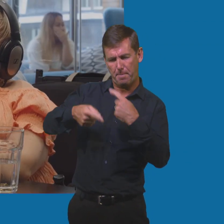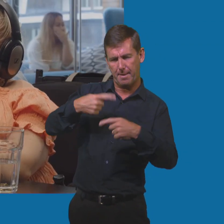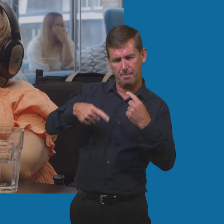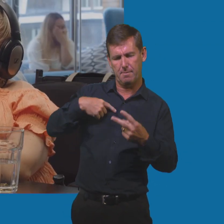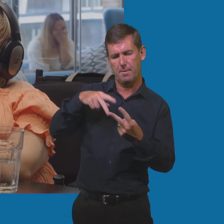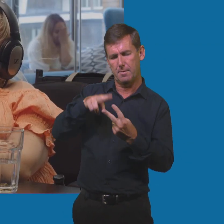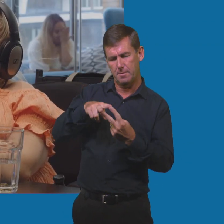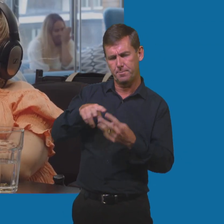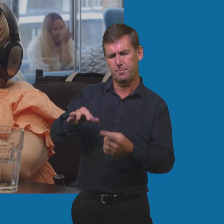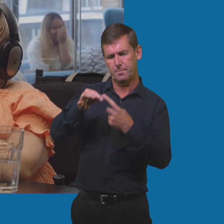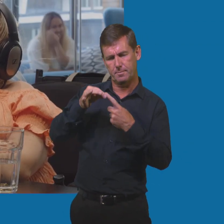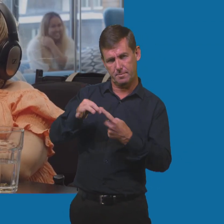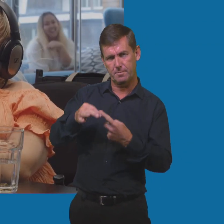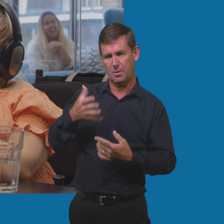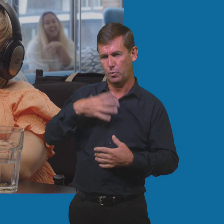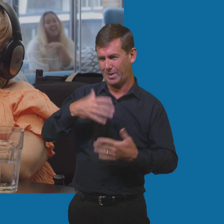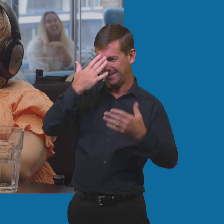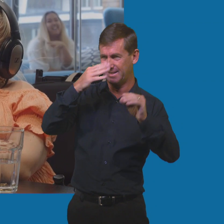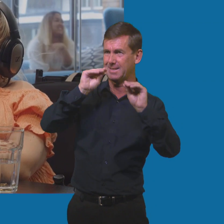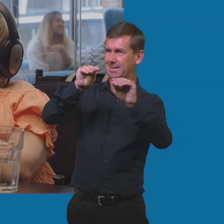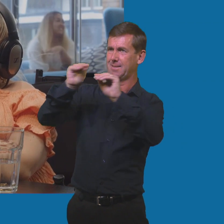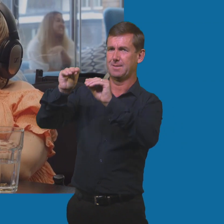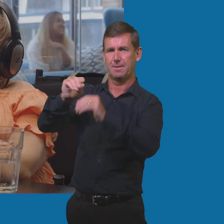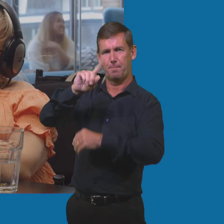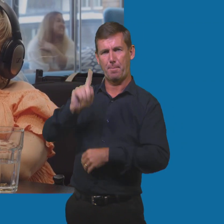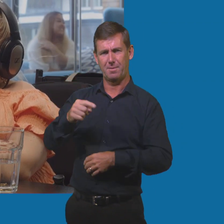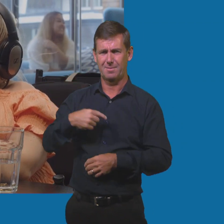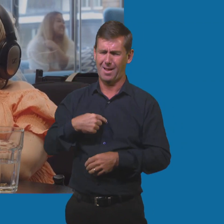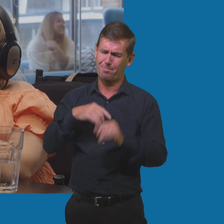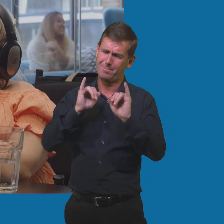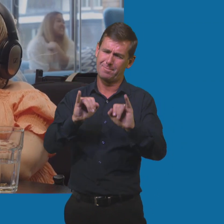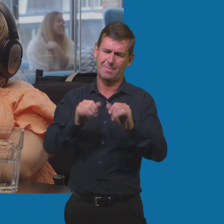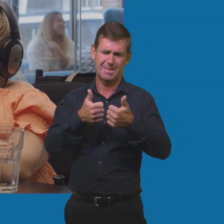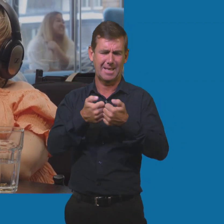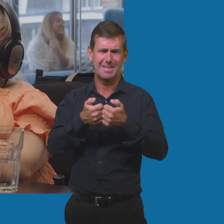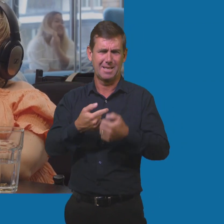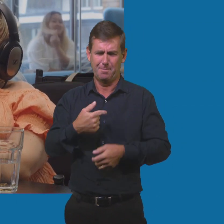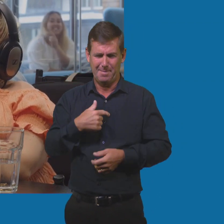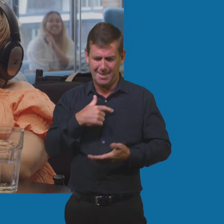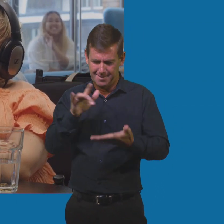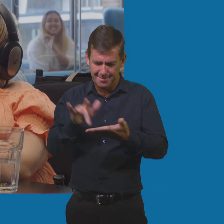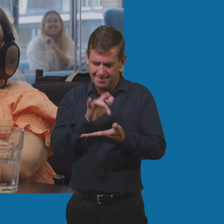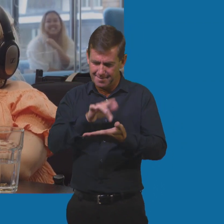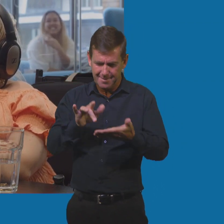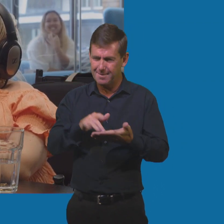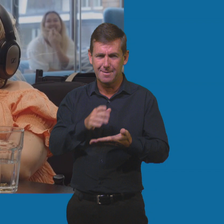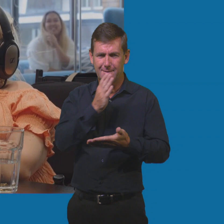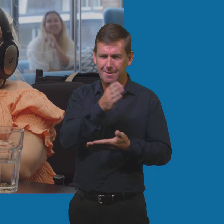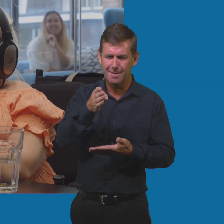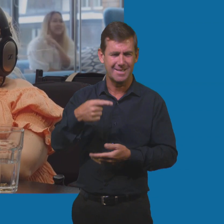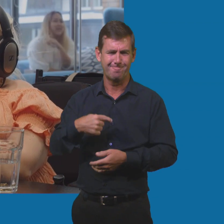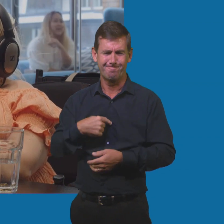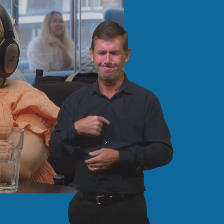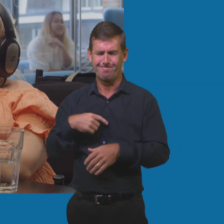that having to educate people. So I'm the worst at dating. I'm not very proactive. I am a little bit stubborn when it comes